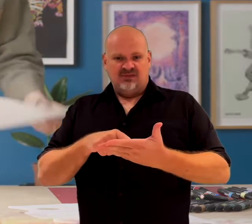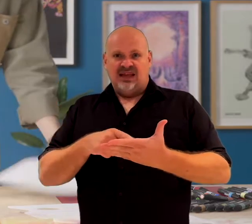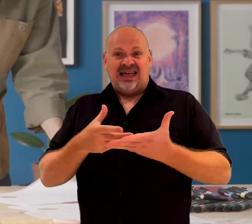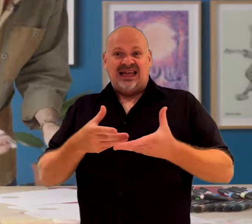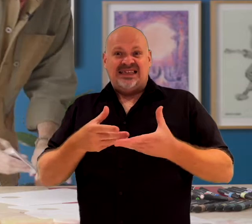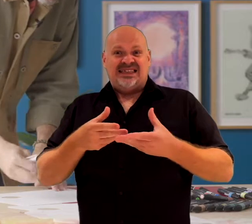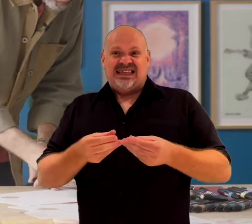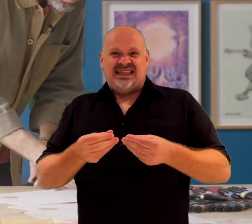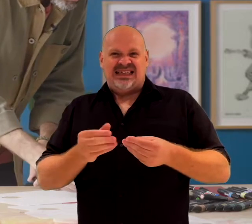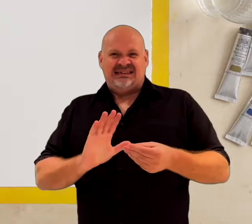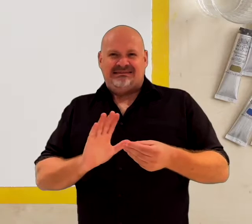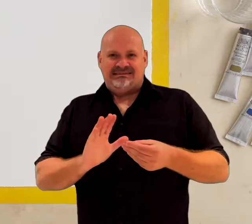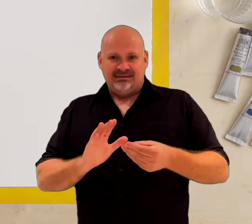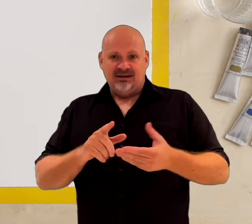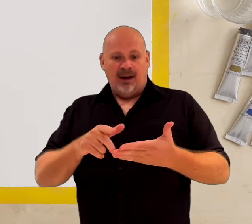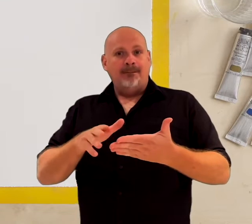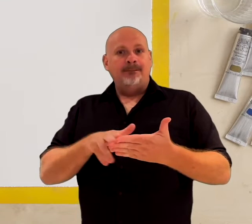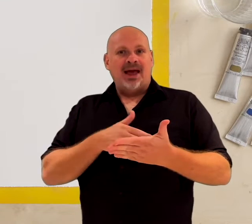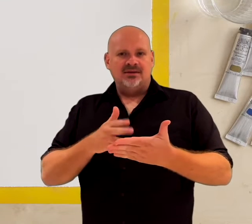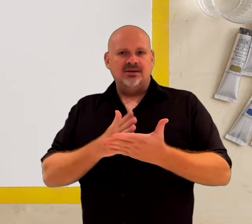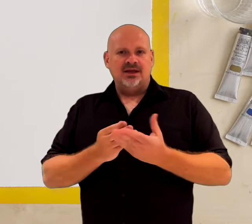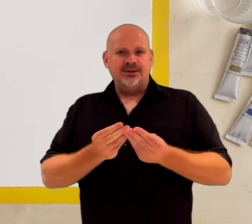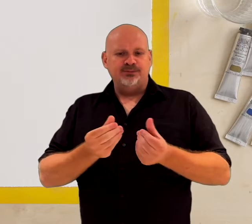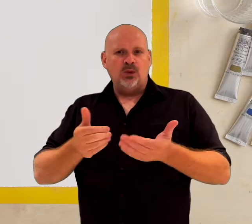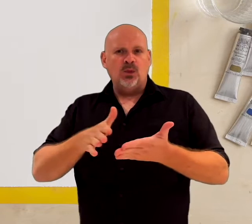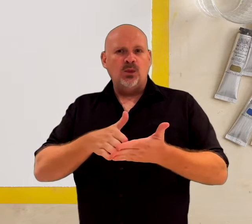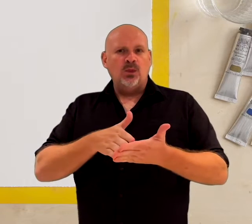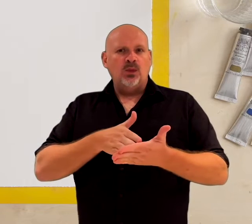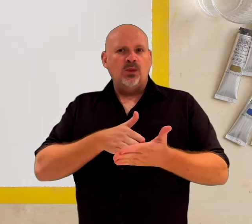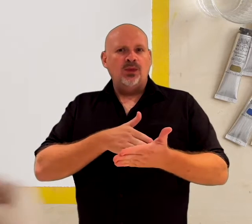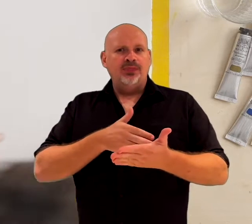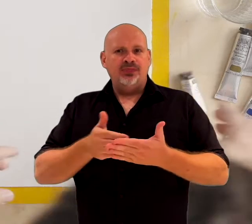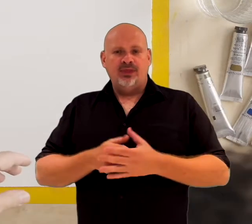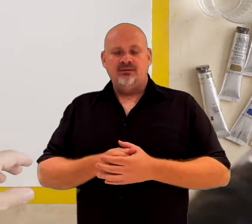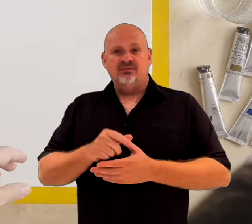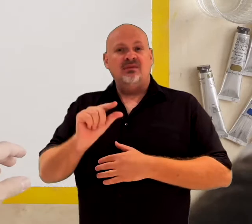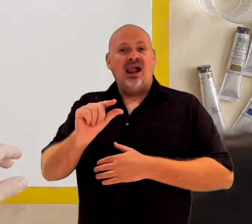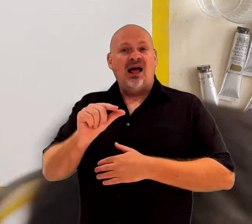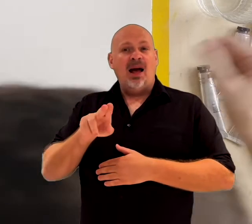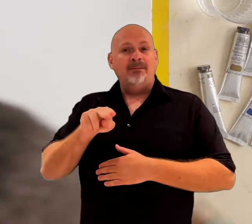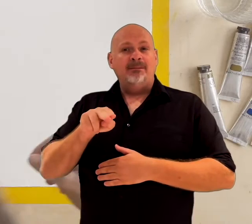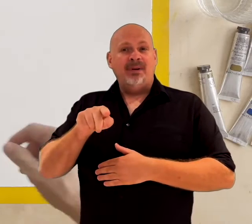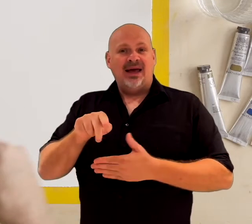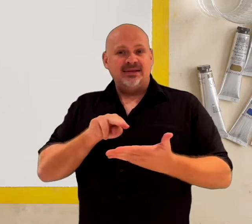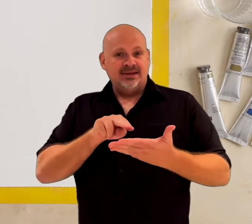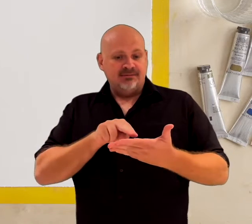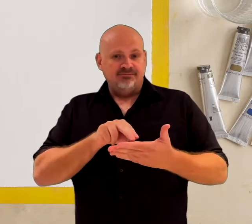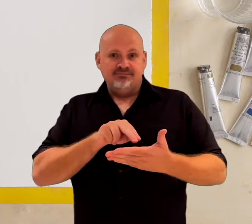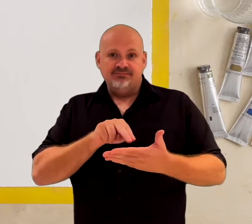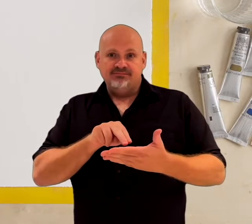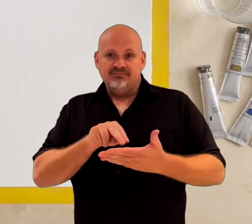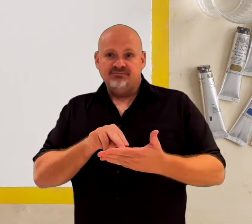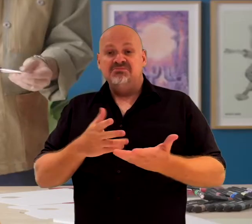smoothly on here. You put the little paint down, for example, and you take